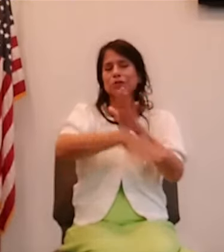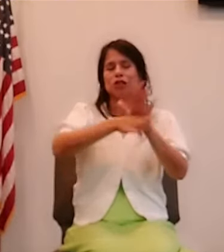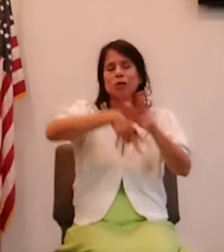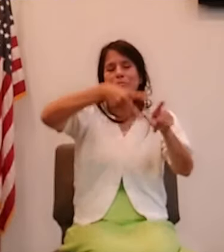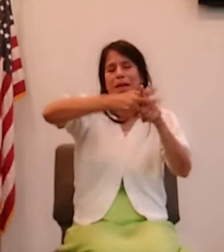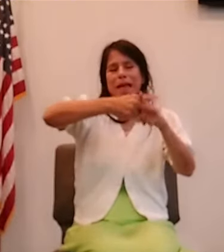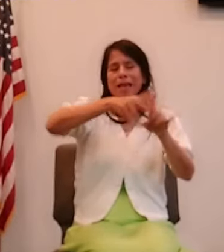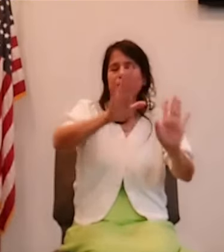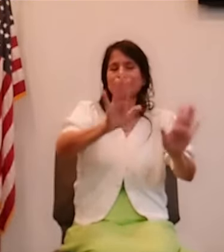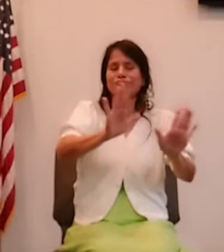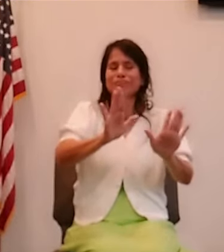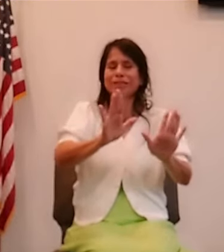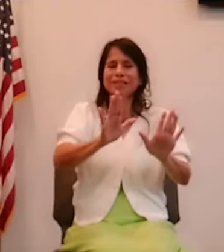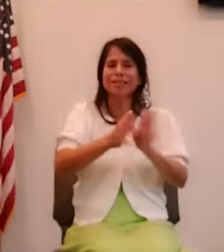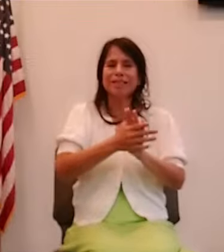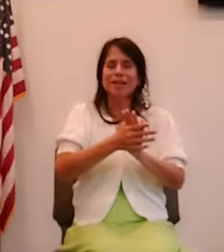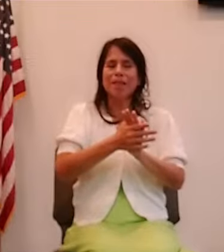is this.